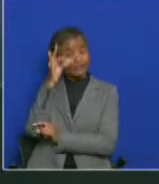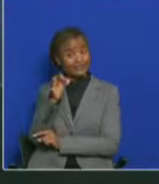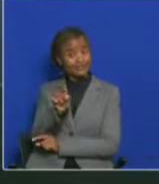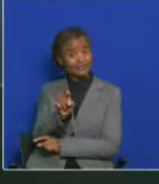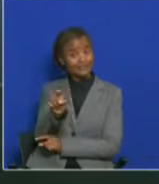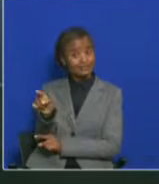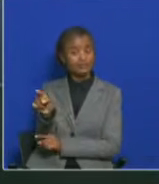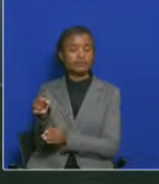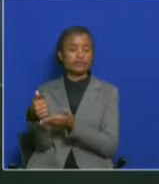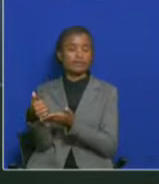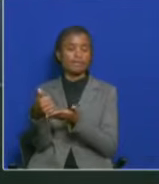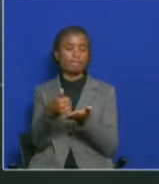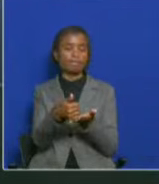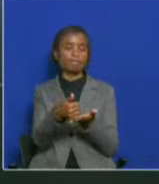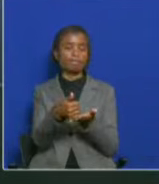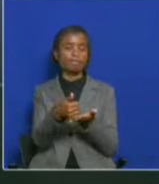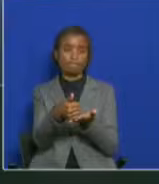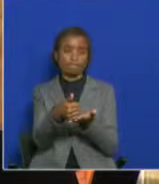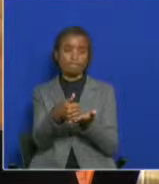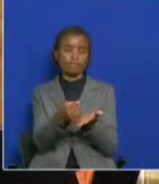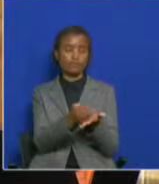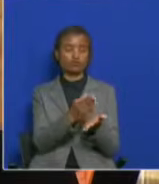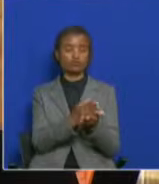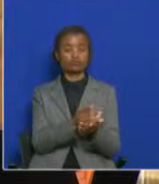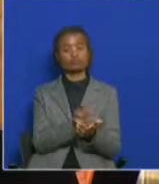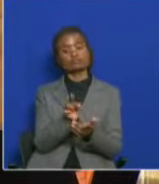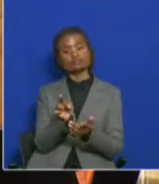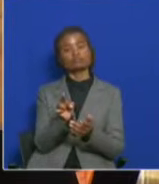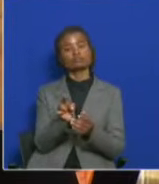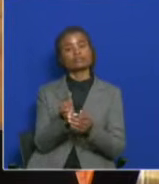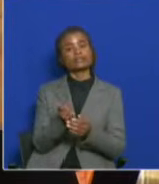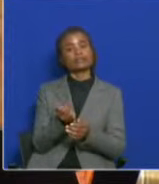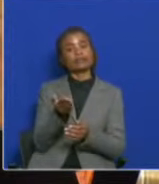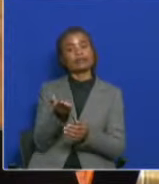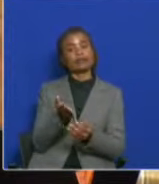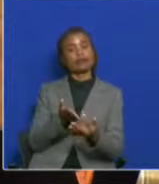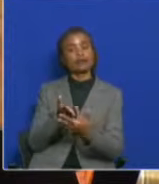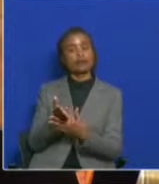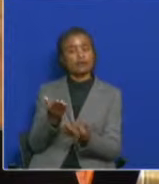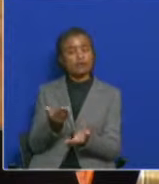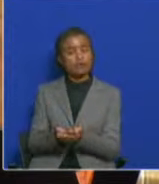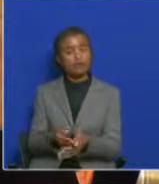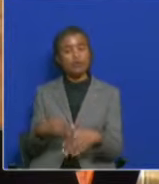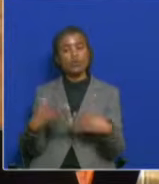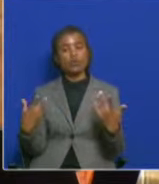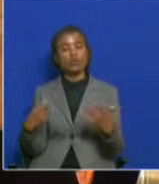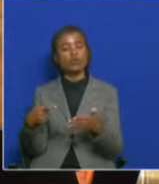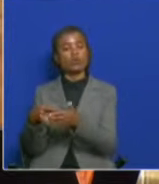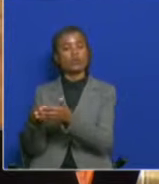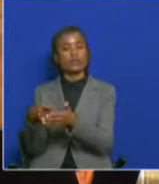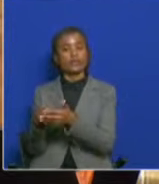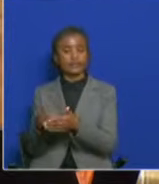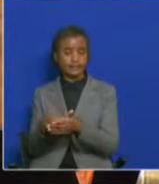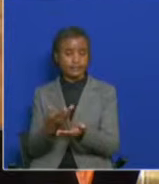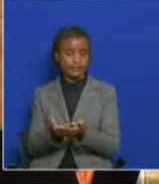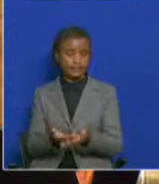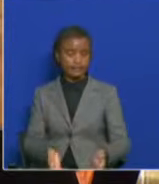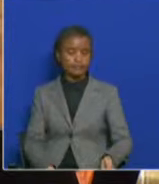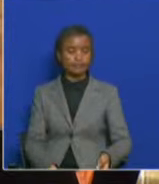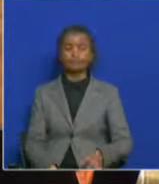this access and to other procurement vehicles. And then that letter, Advocate